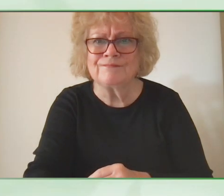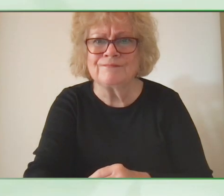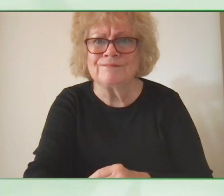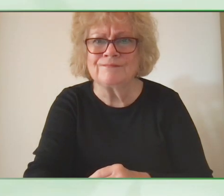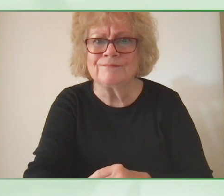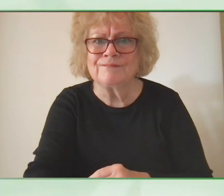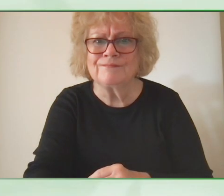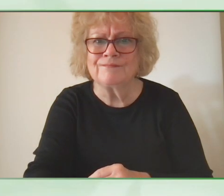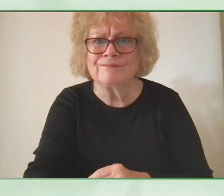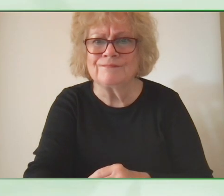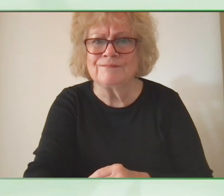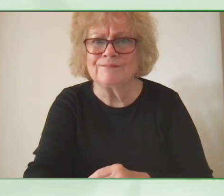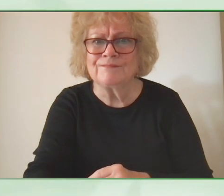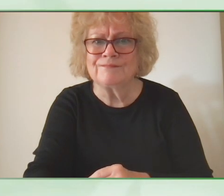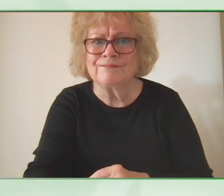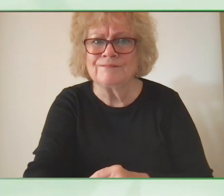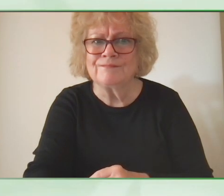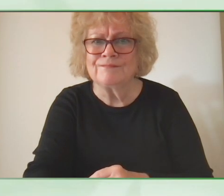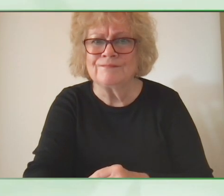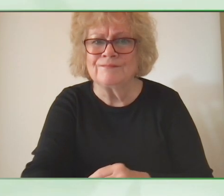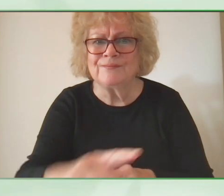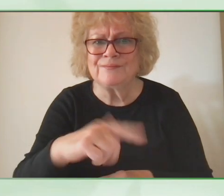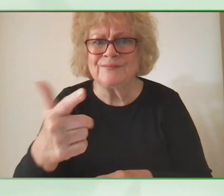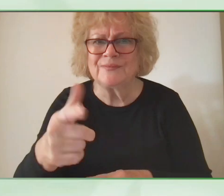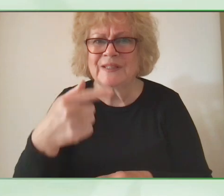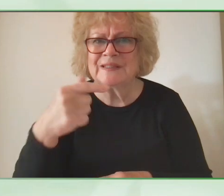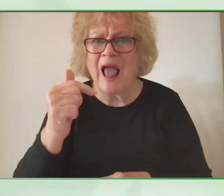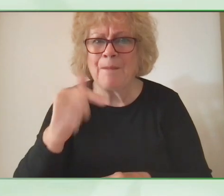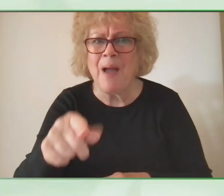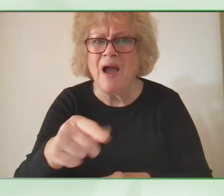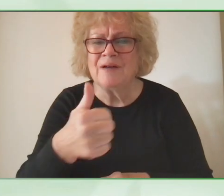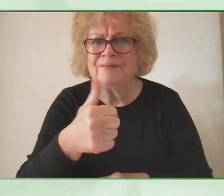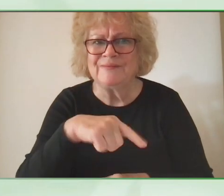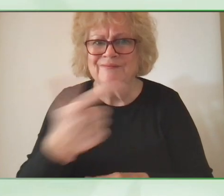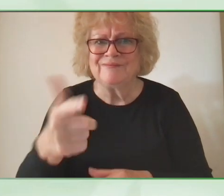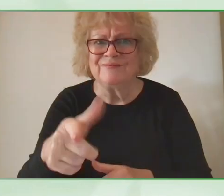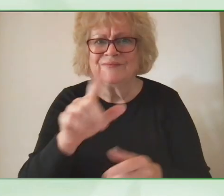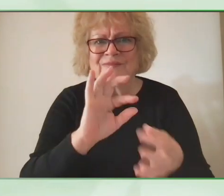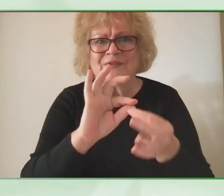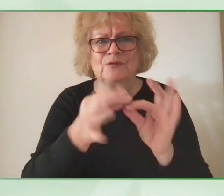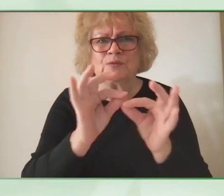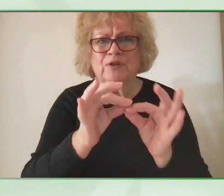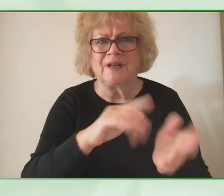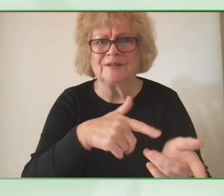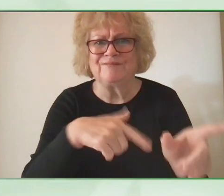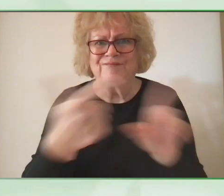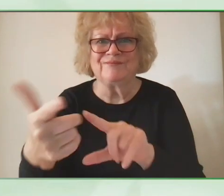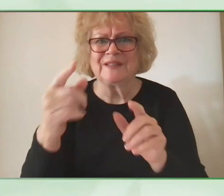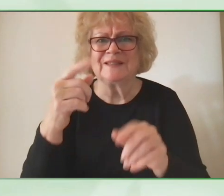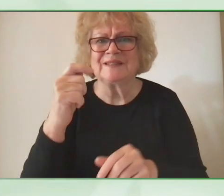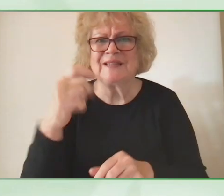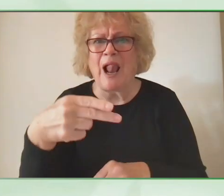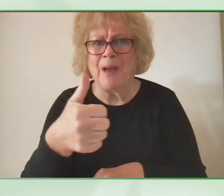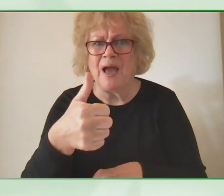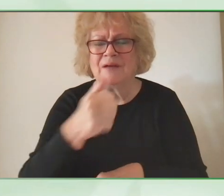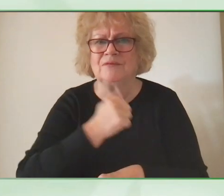this, right? Demand and supply, and everybody knows that. But really the demand curve goes all the way over there. And at the end over there